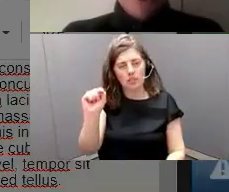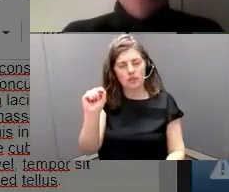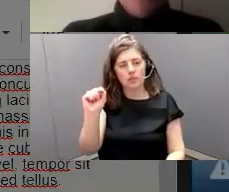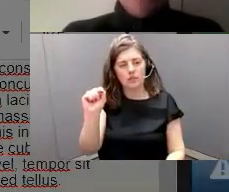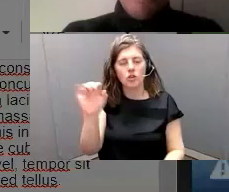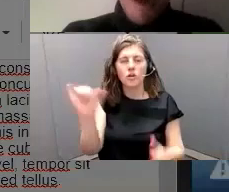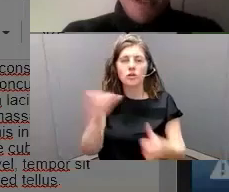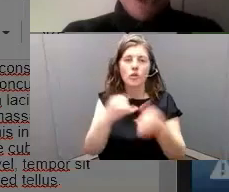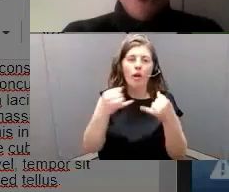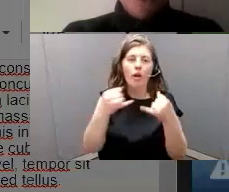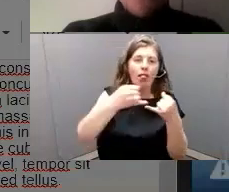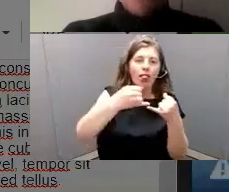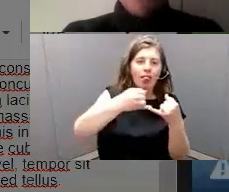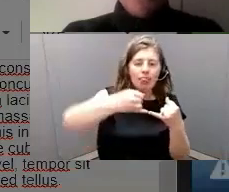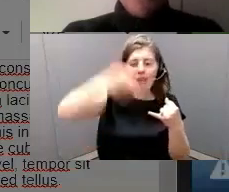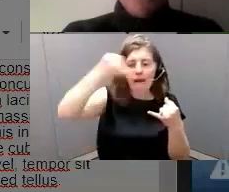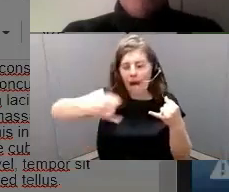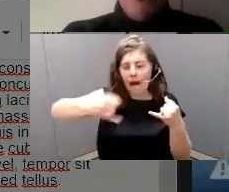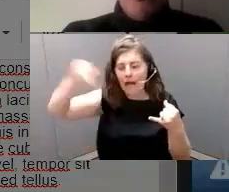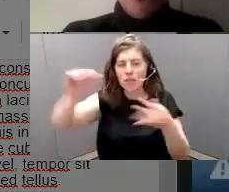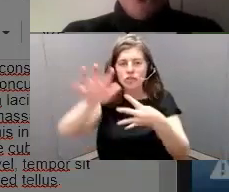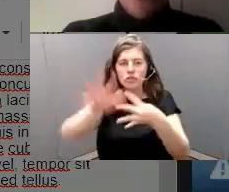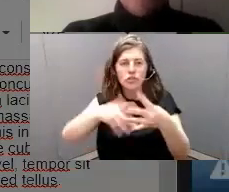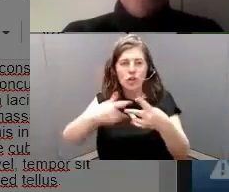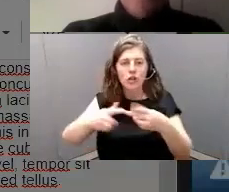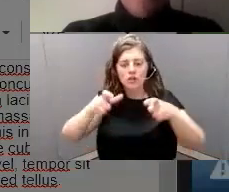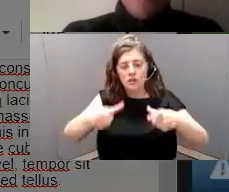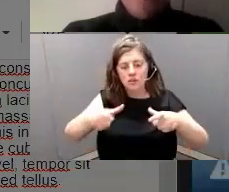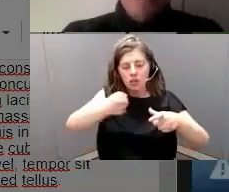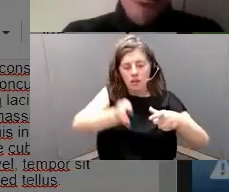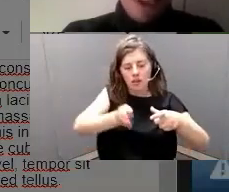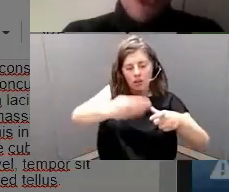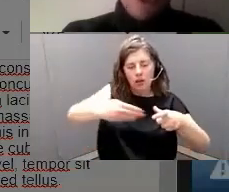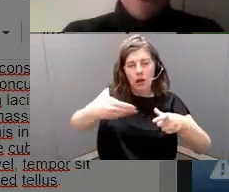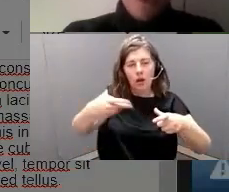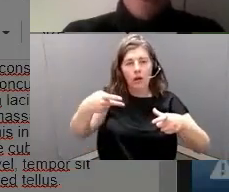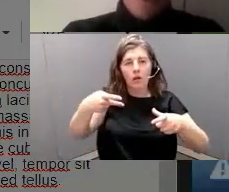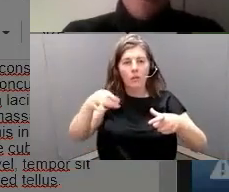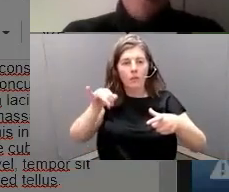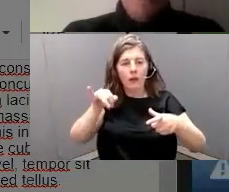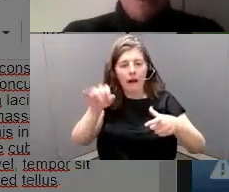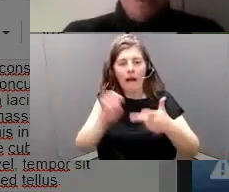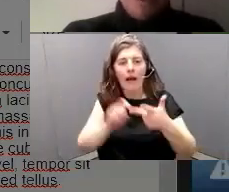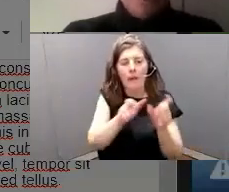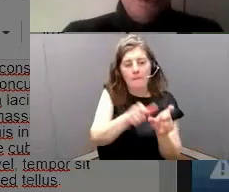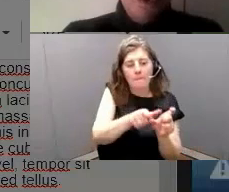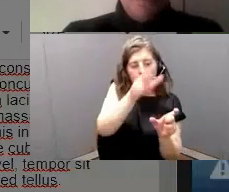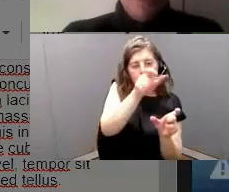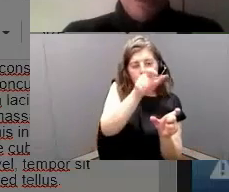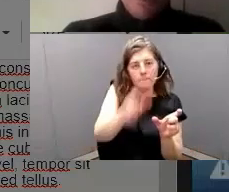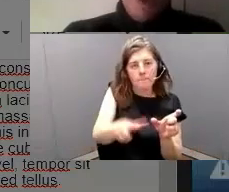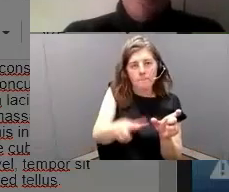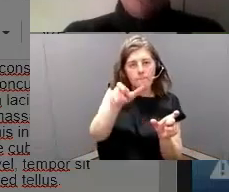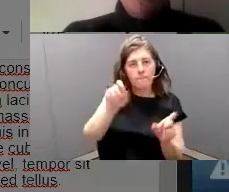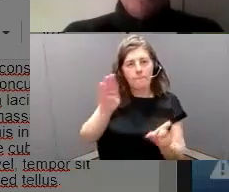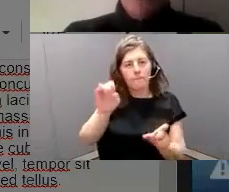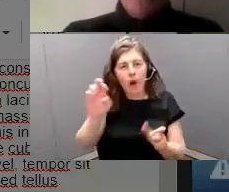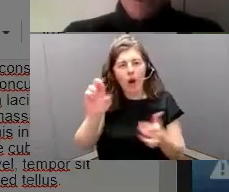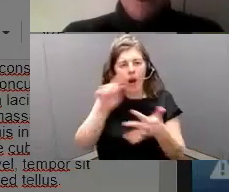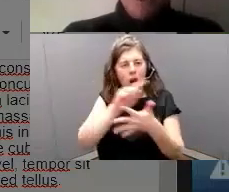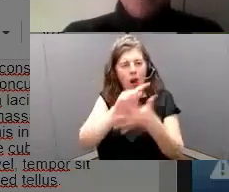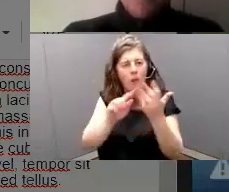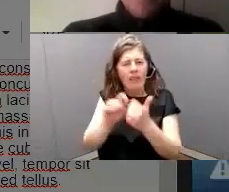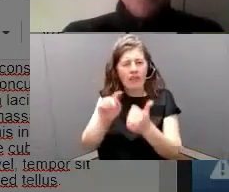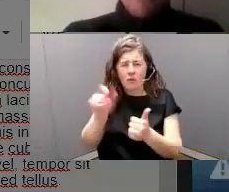line charts, pie charts, and polar charts with, or bar charts with this tool. However, I will